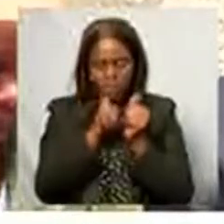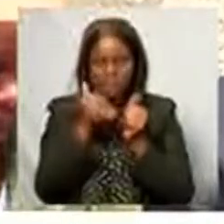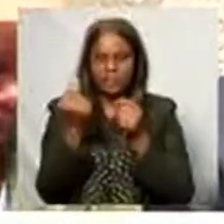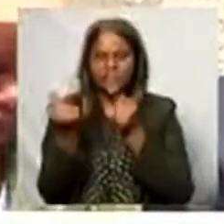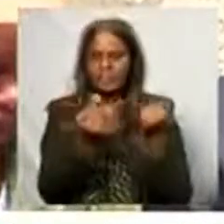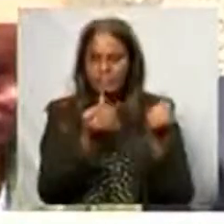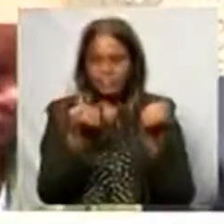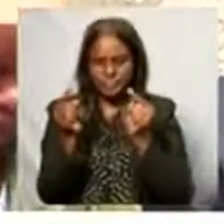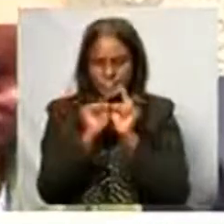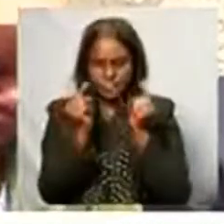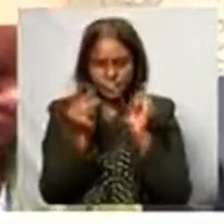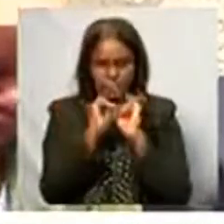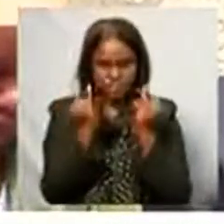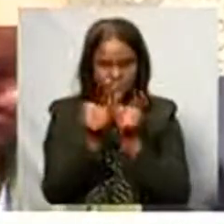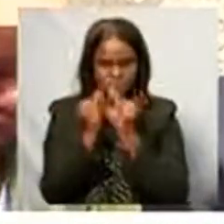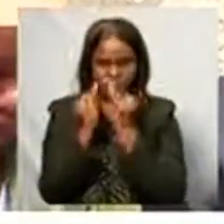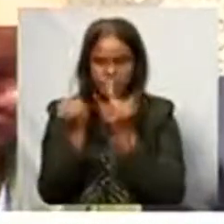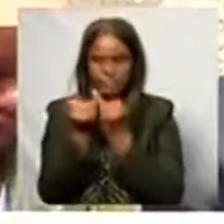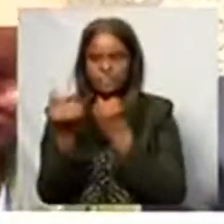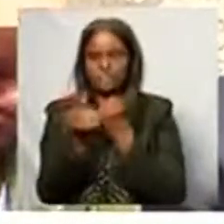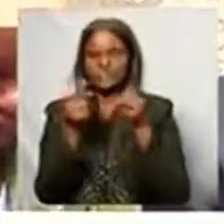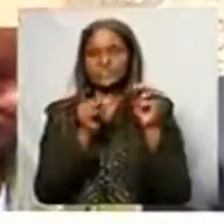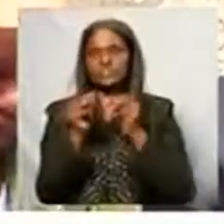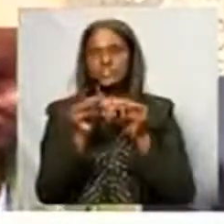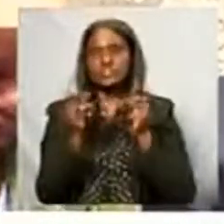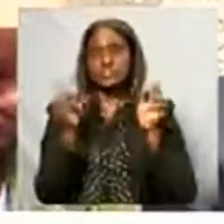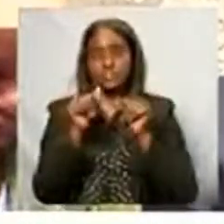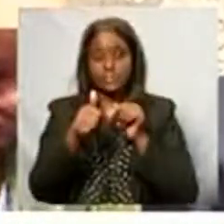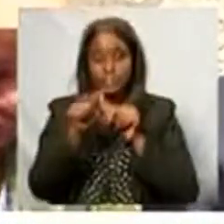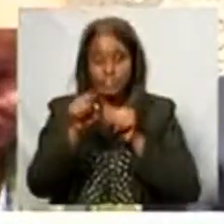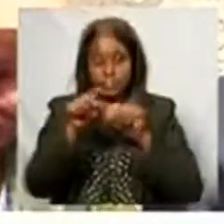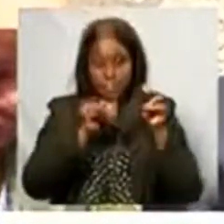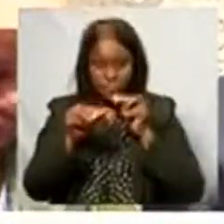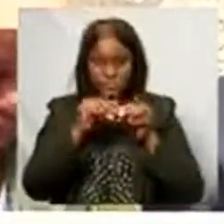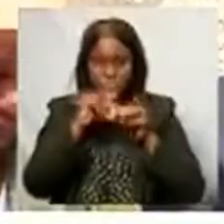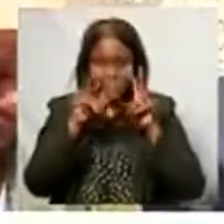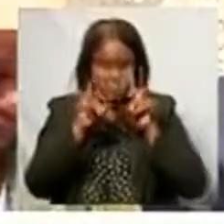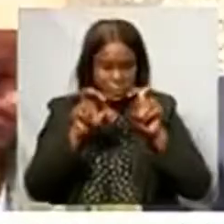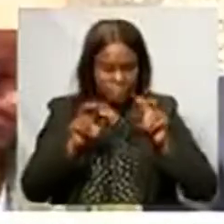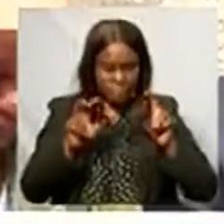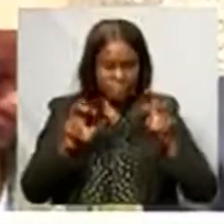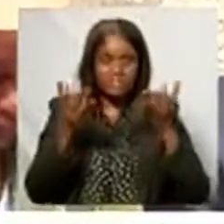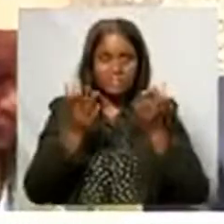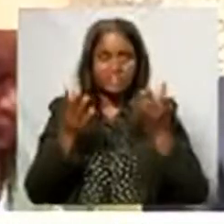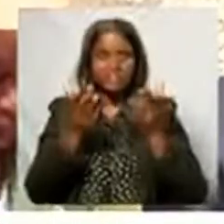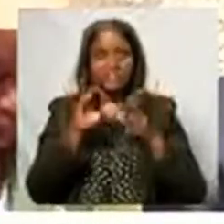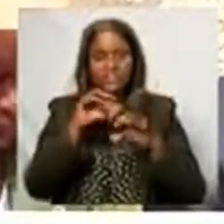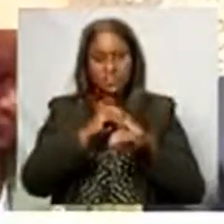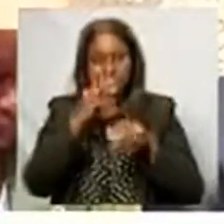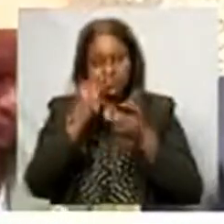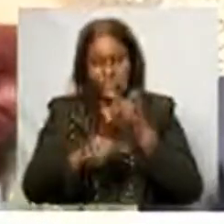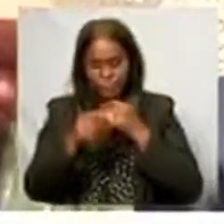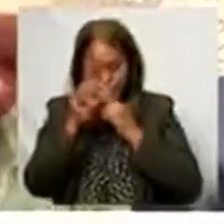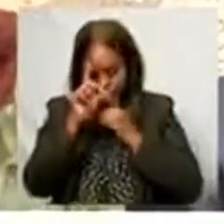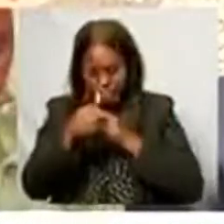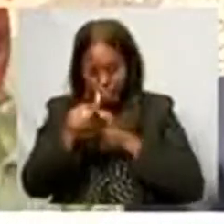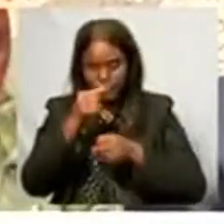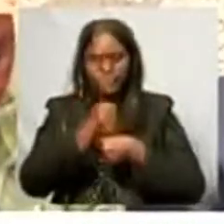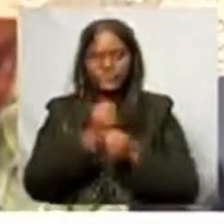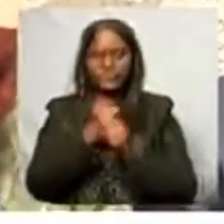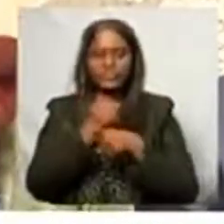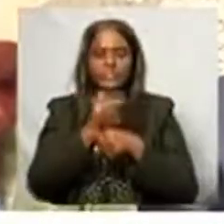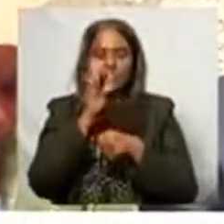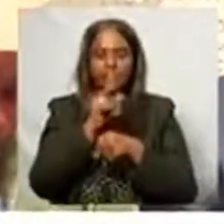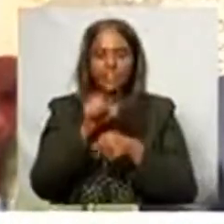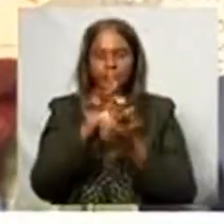institutions which will just be run by management. And when management is not checked on whatever decisions they make,